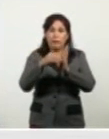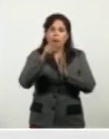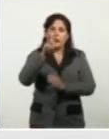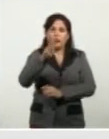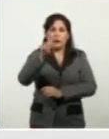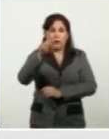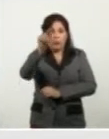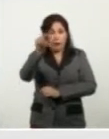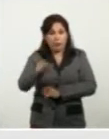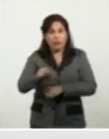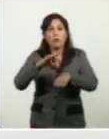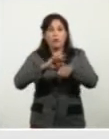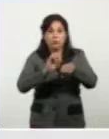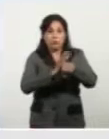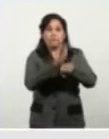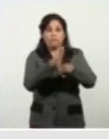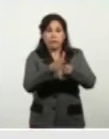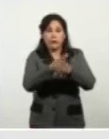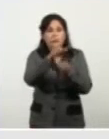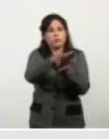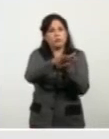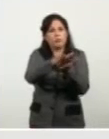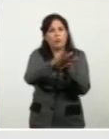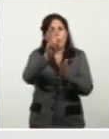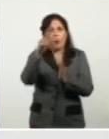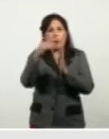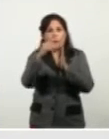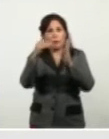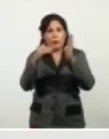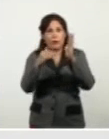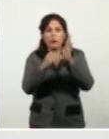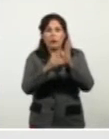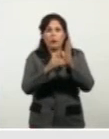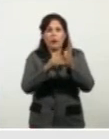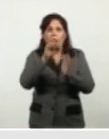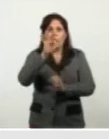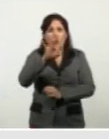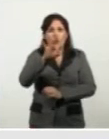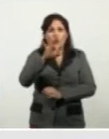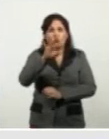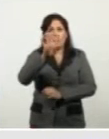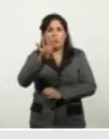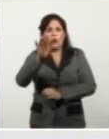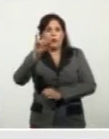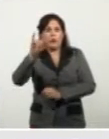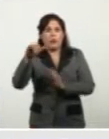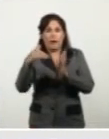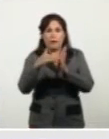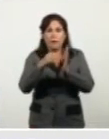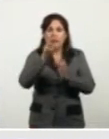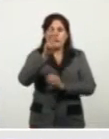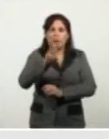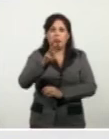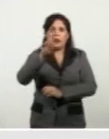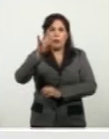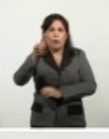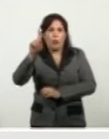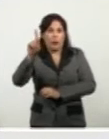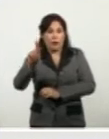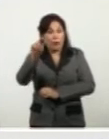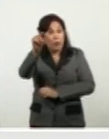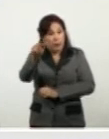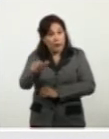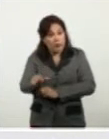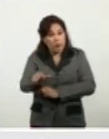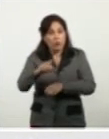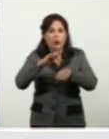6.12% in the world. The region of the Americas is in a no less favorable condition. It